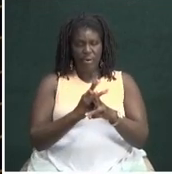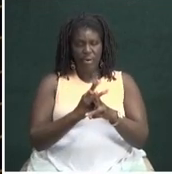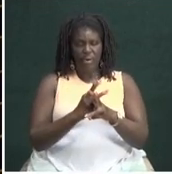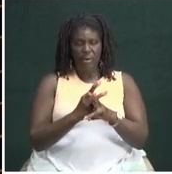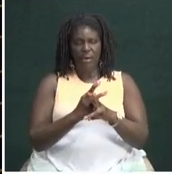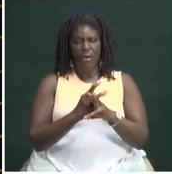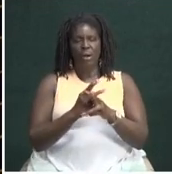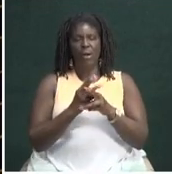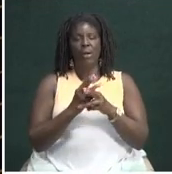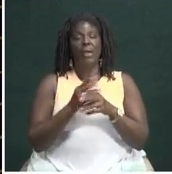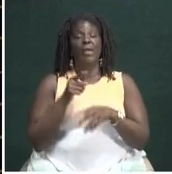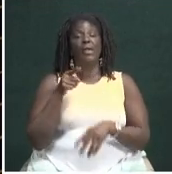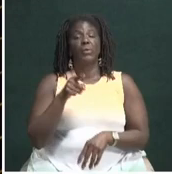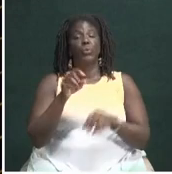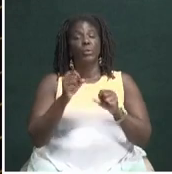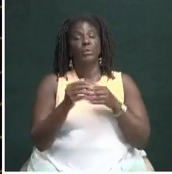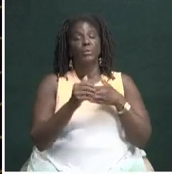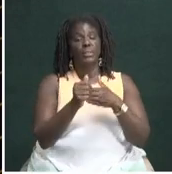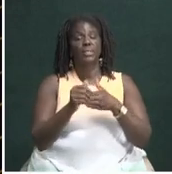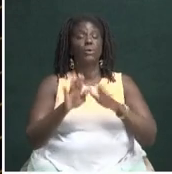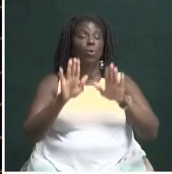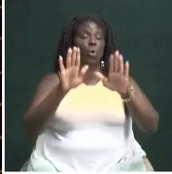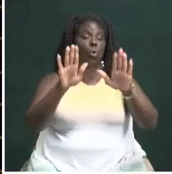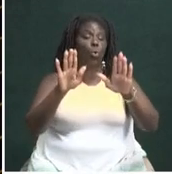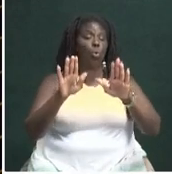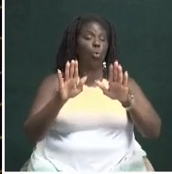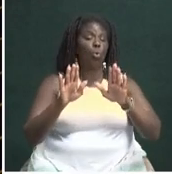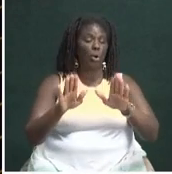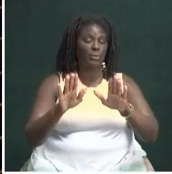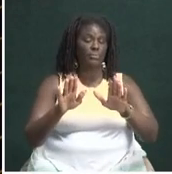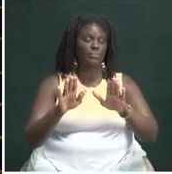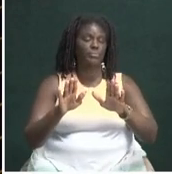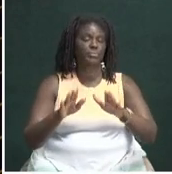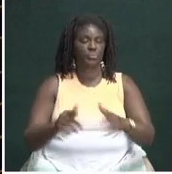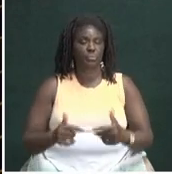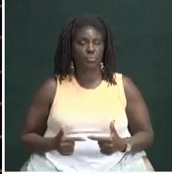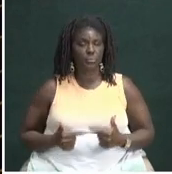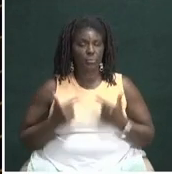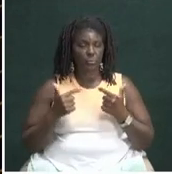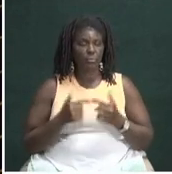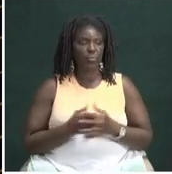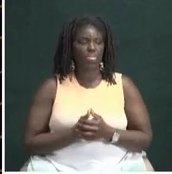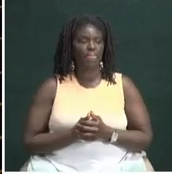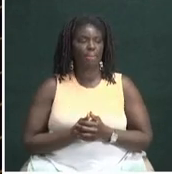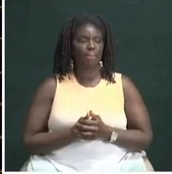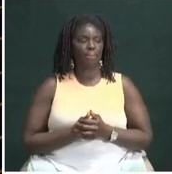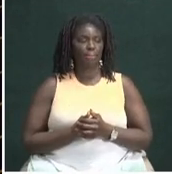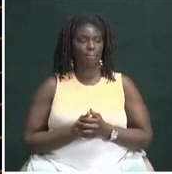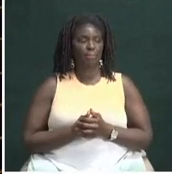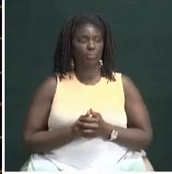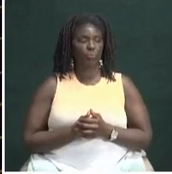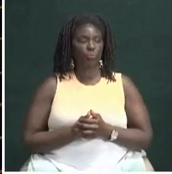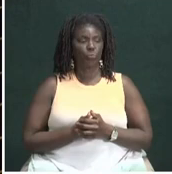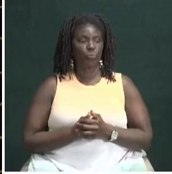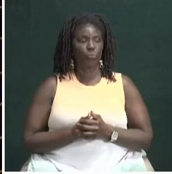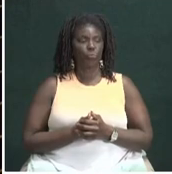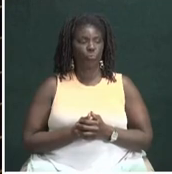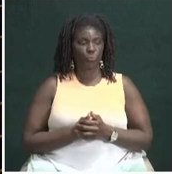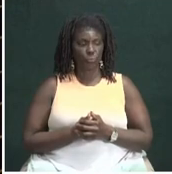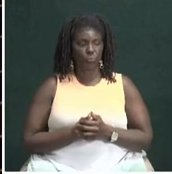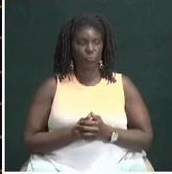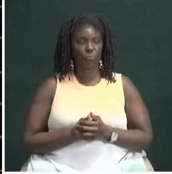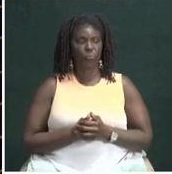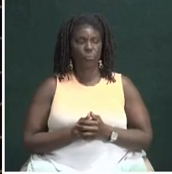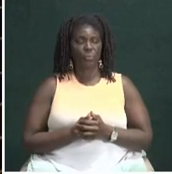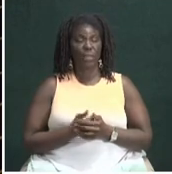countless prospects to lead a productive and fulfilling life. As I've said to you, graduates, and I will